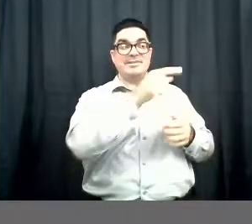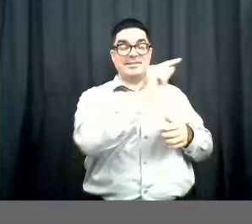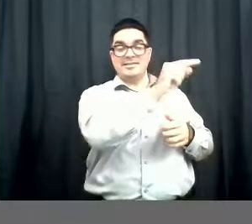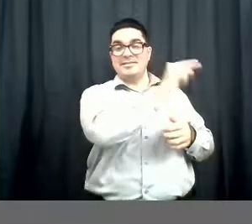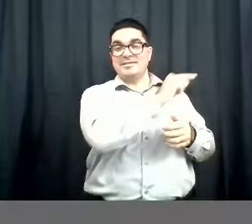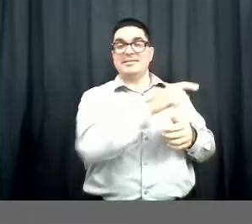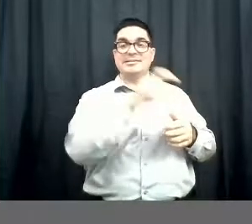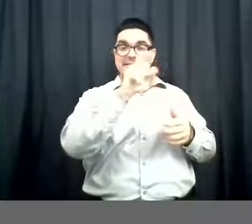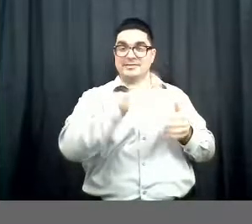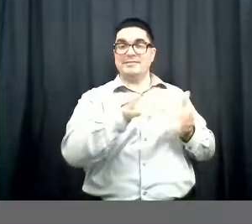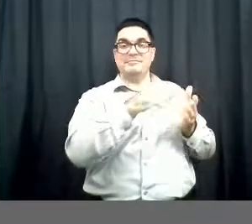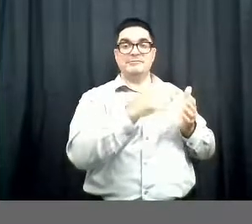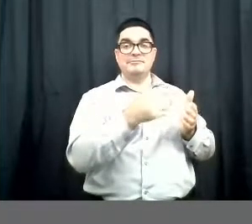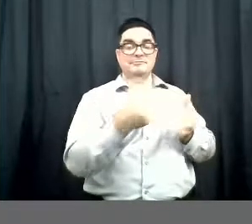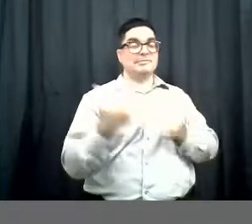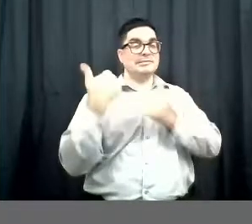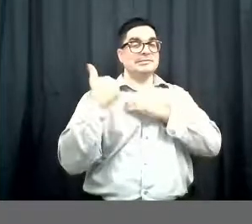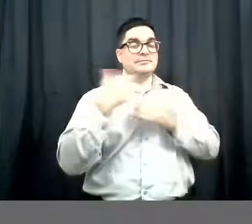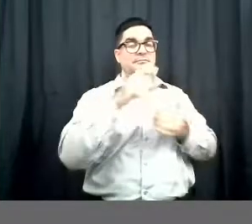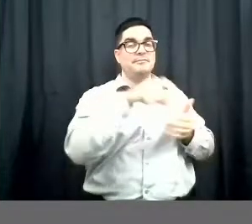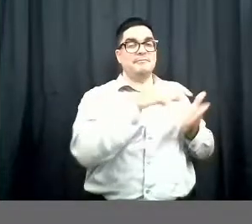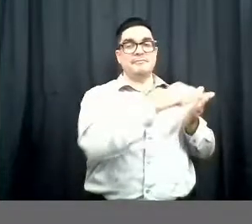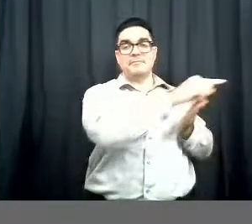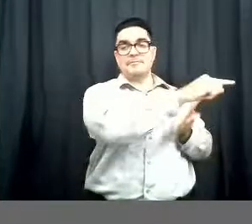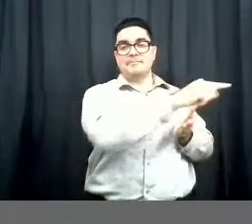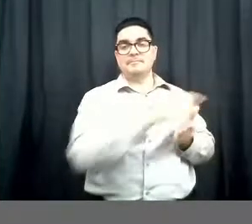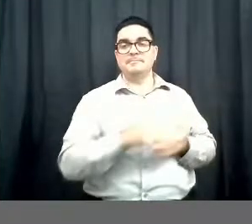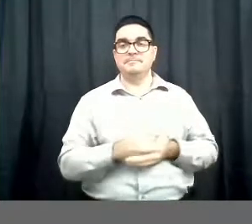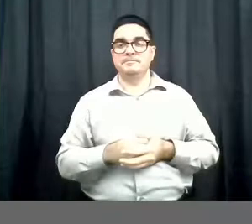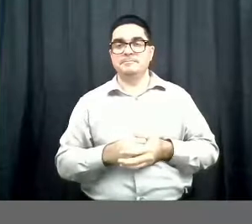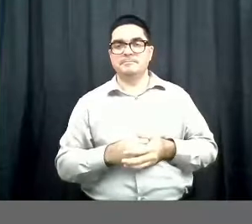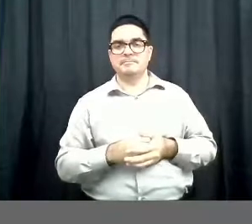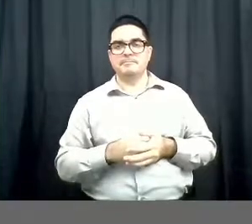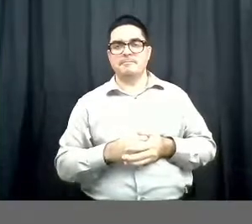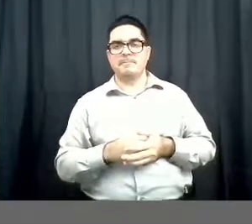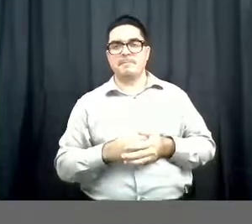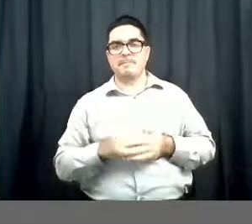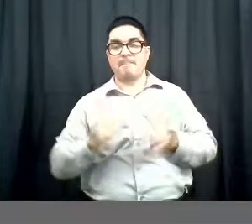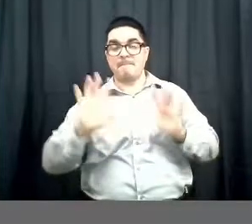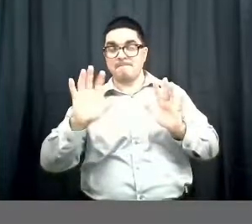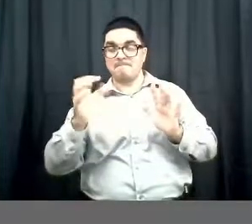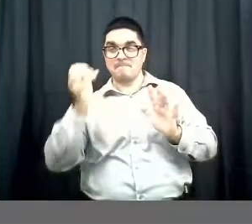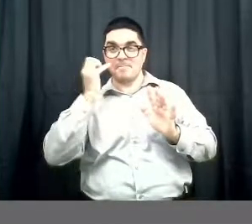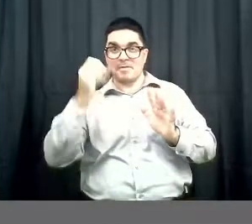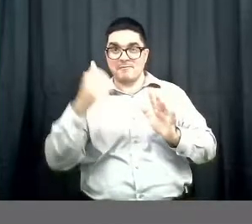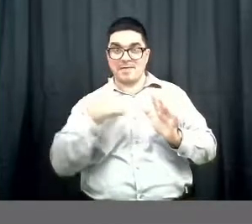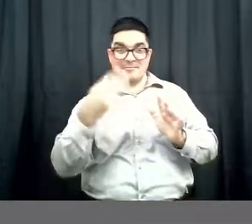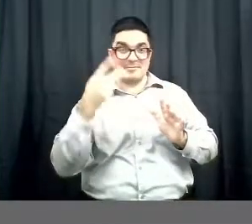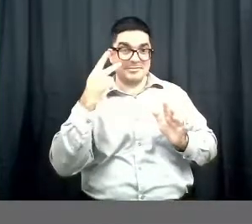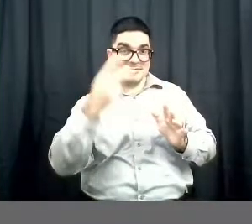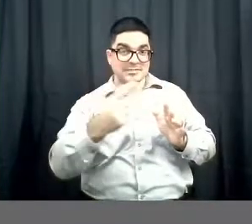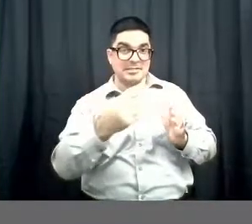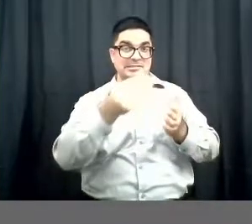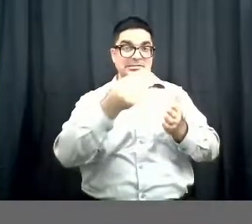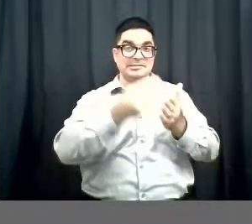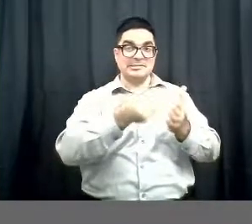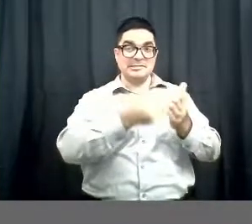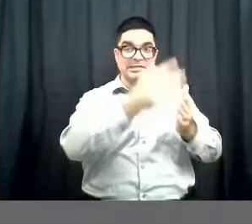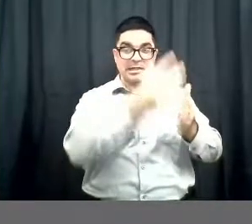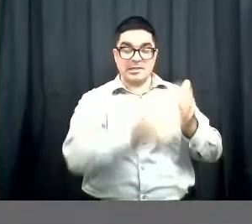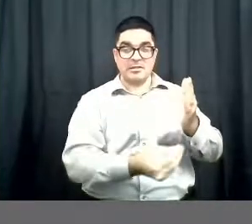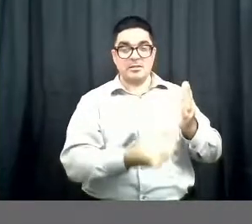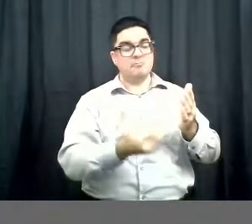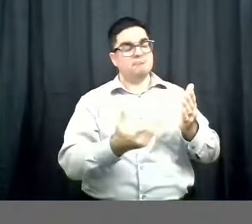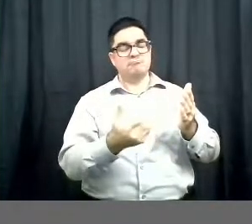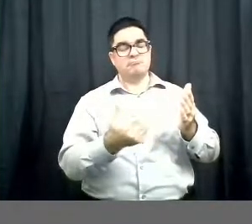So I haven't seen any. If your question is, have I seen spillover into the broader municipal market? I personally have not